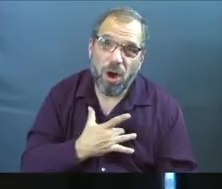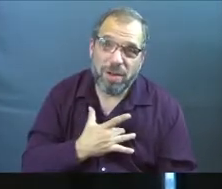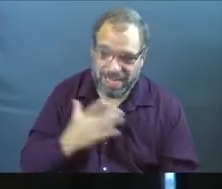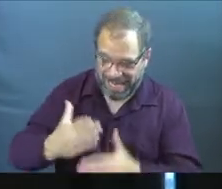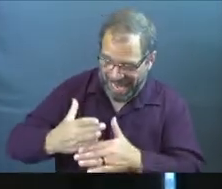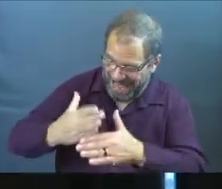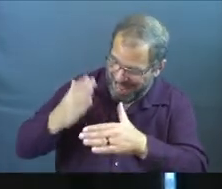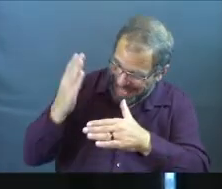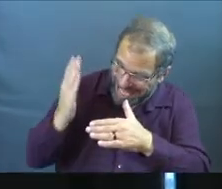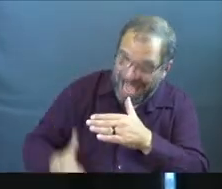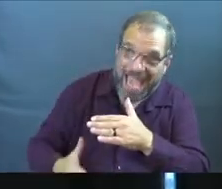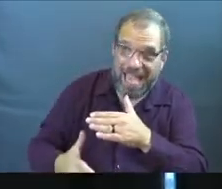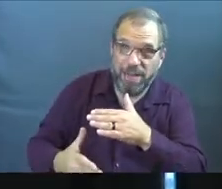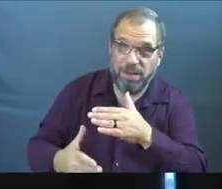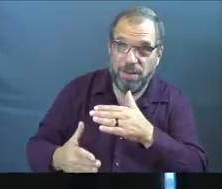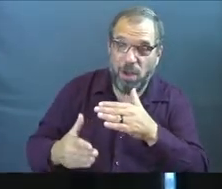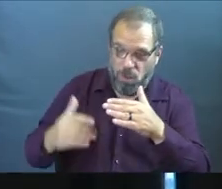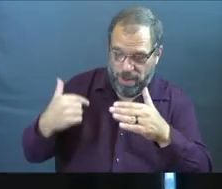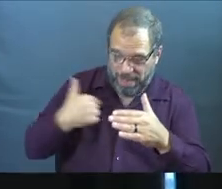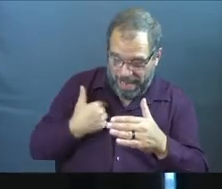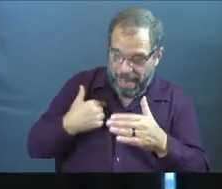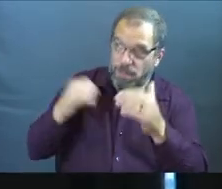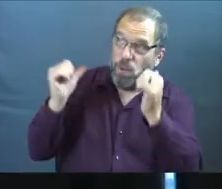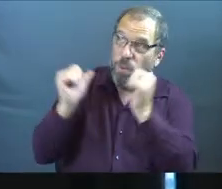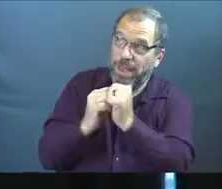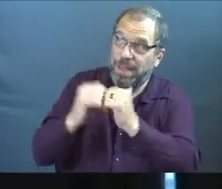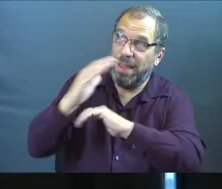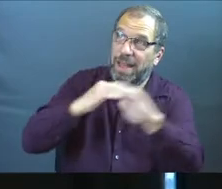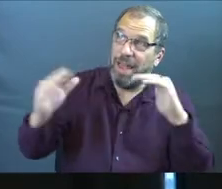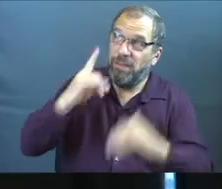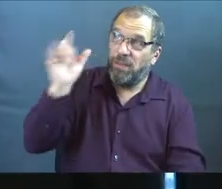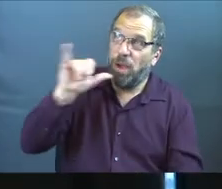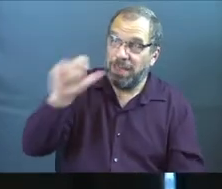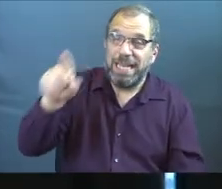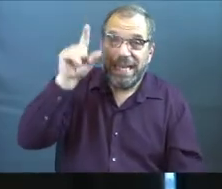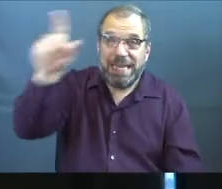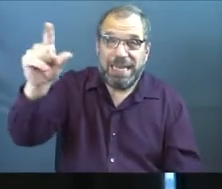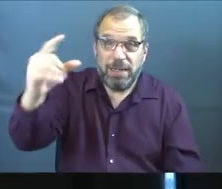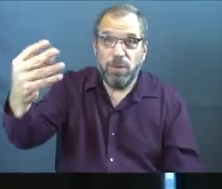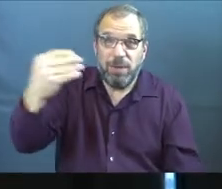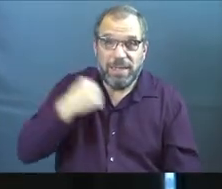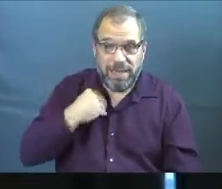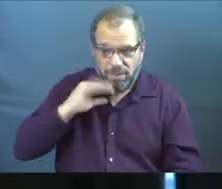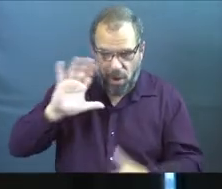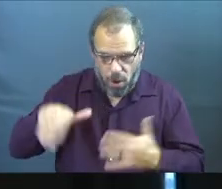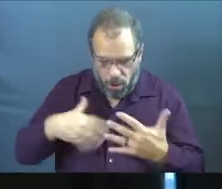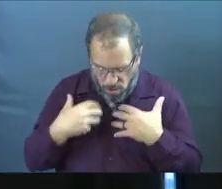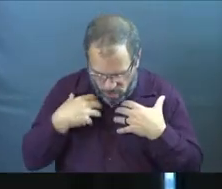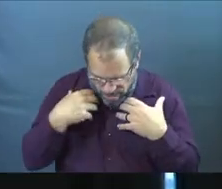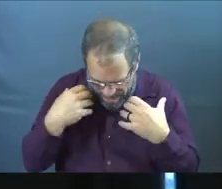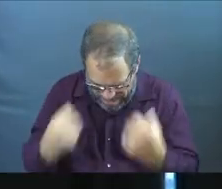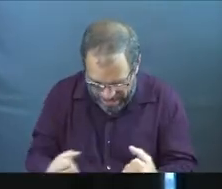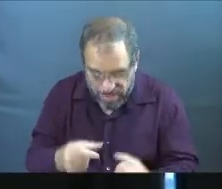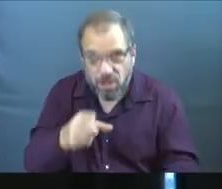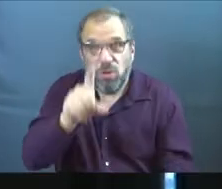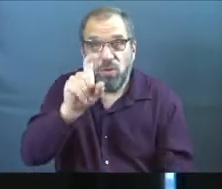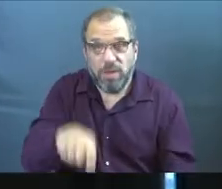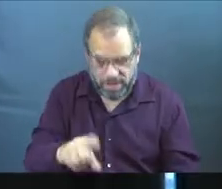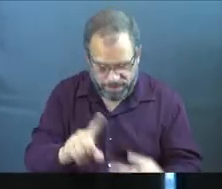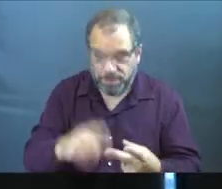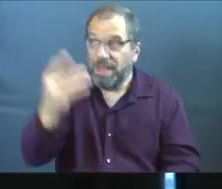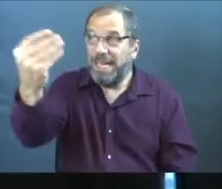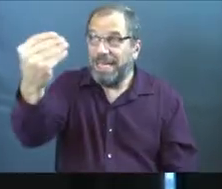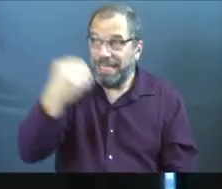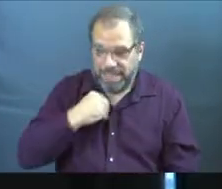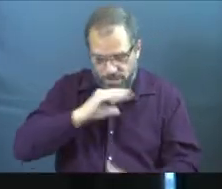the end, when we go to spend eternity with him, he's going to bring all the healing that we need. He's